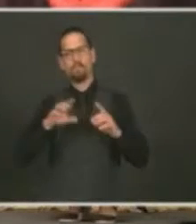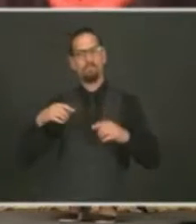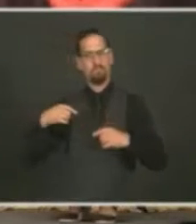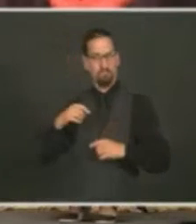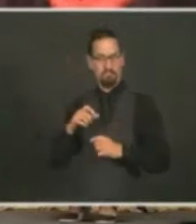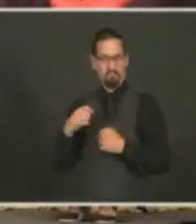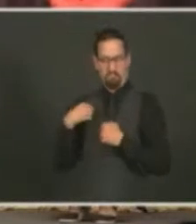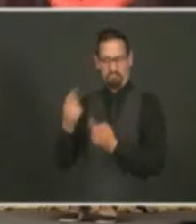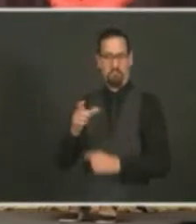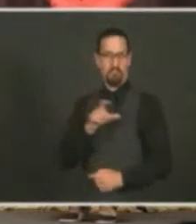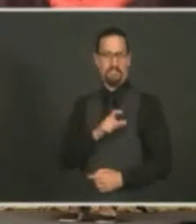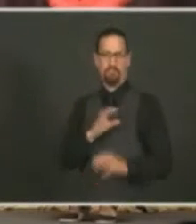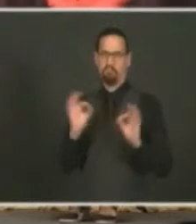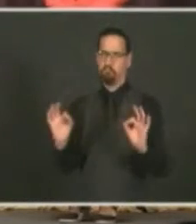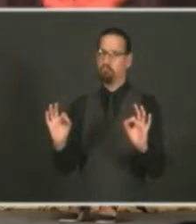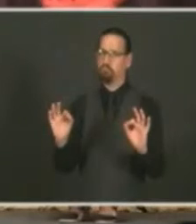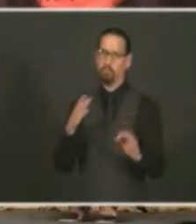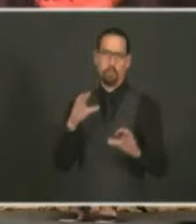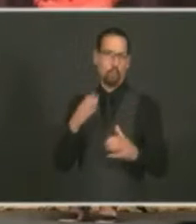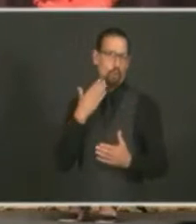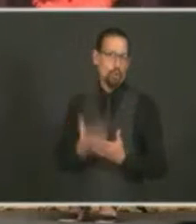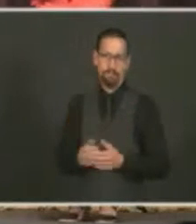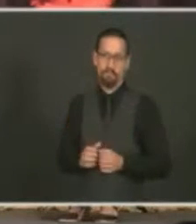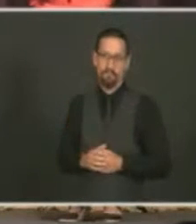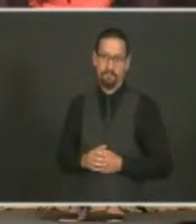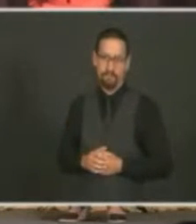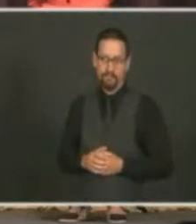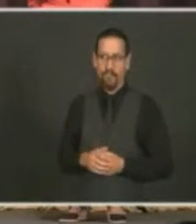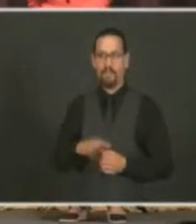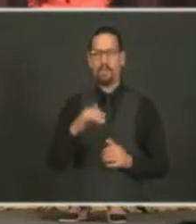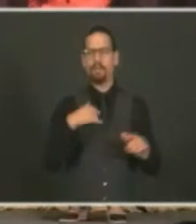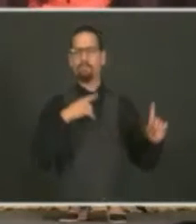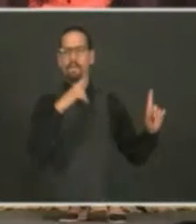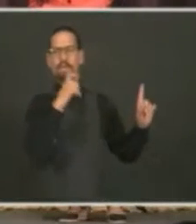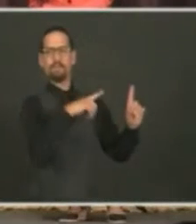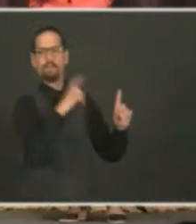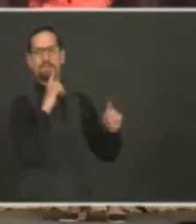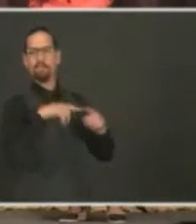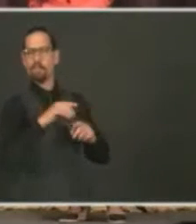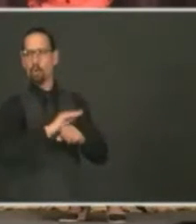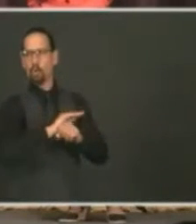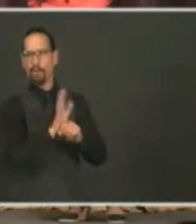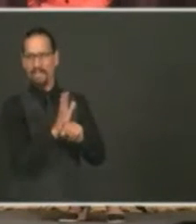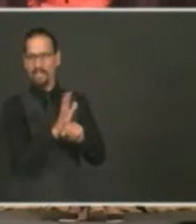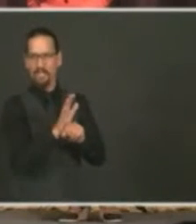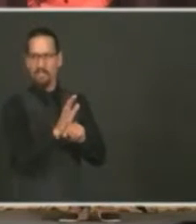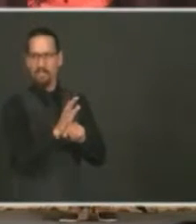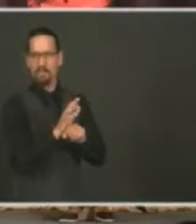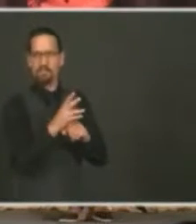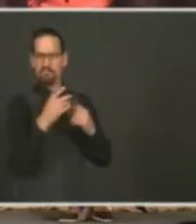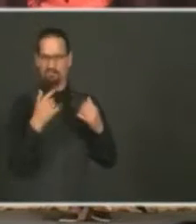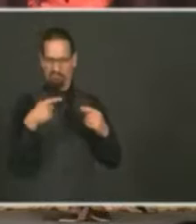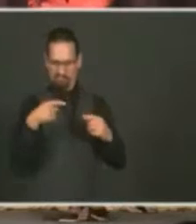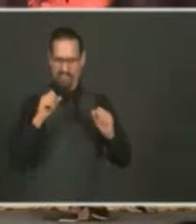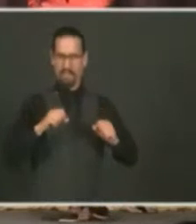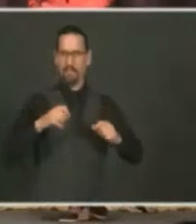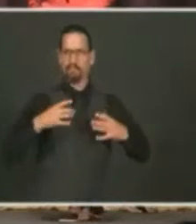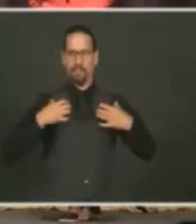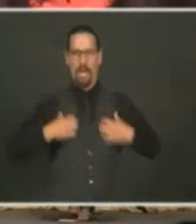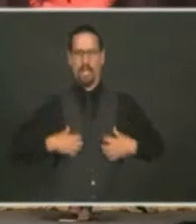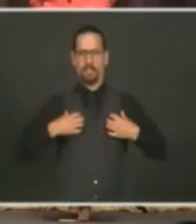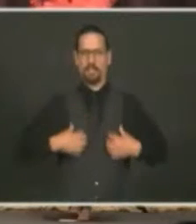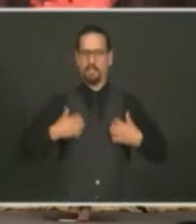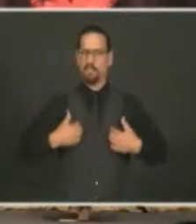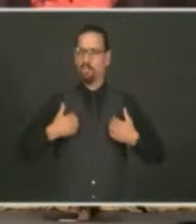and a virus that's going around that attacks the respiratory system, wouldn't you agree that police should be using tear gas and chemical agents absolutely